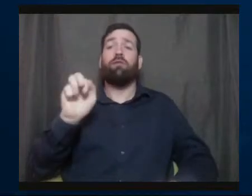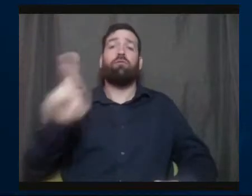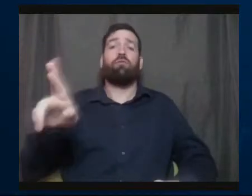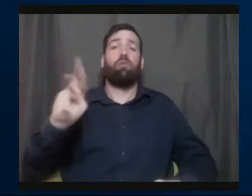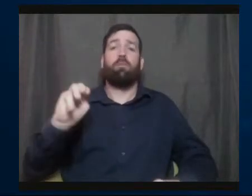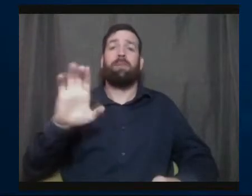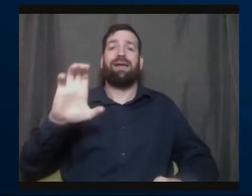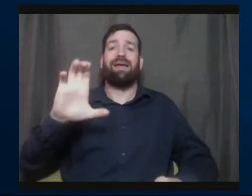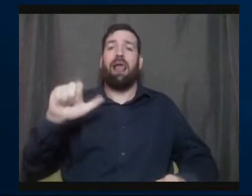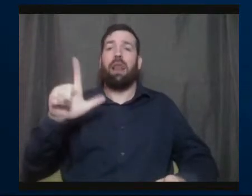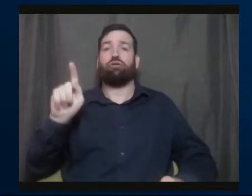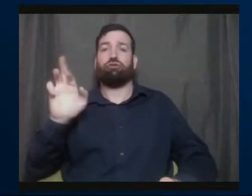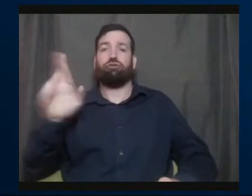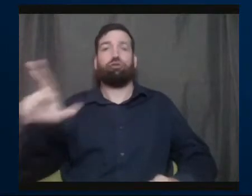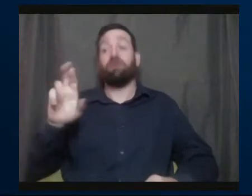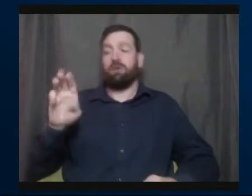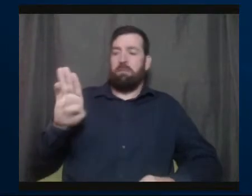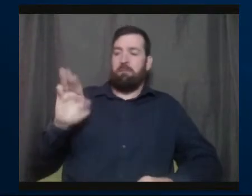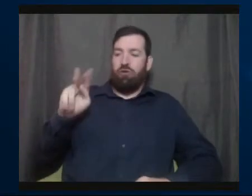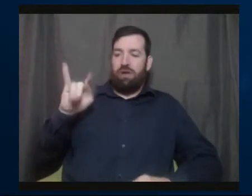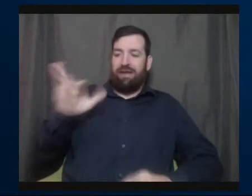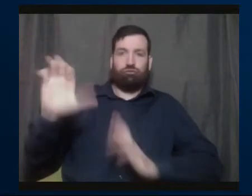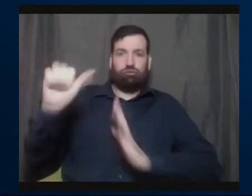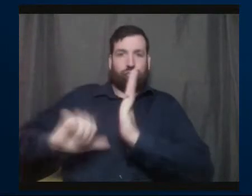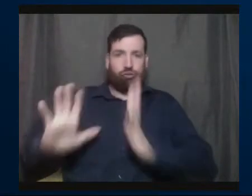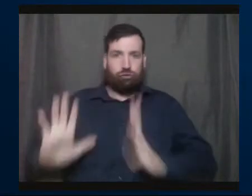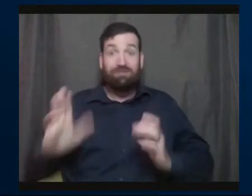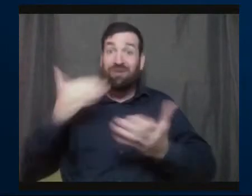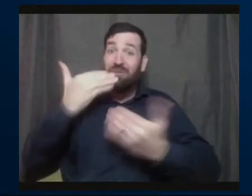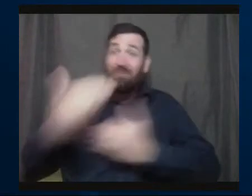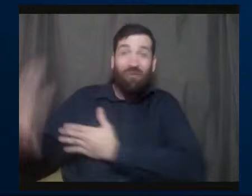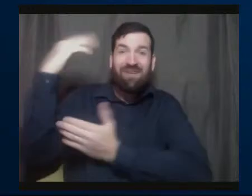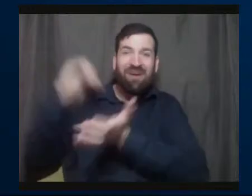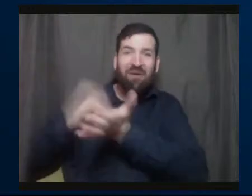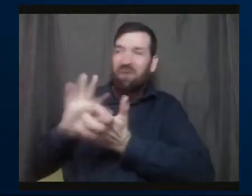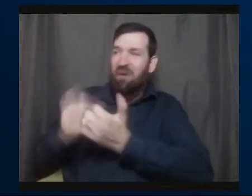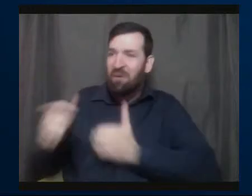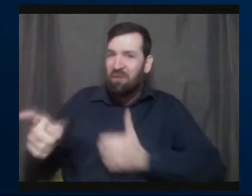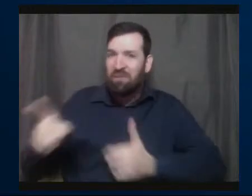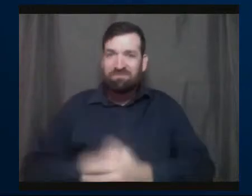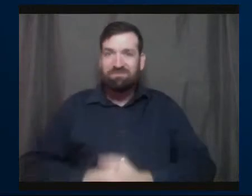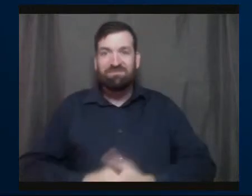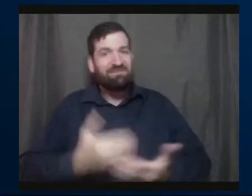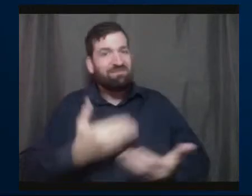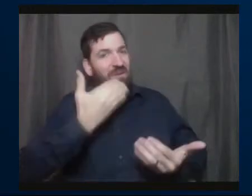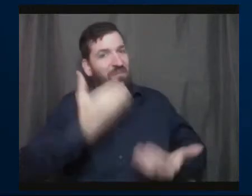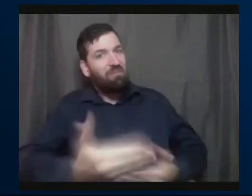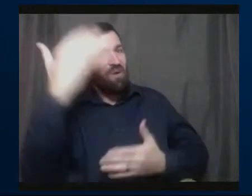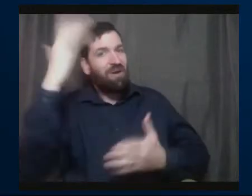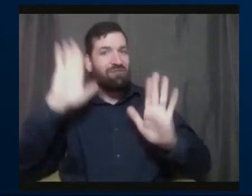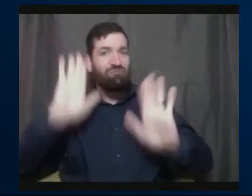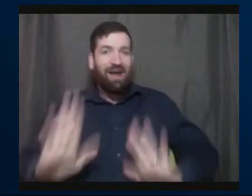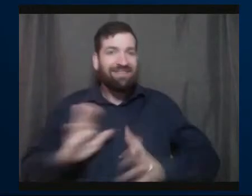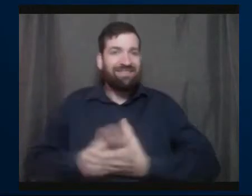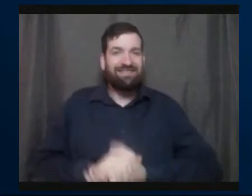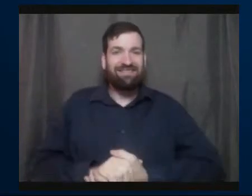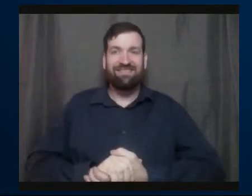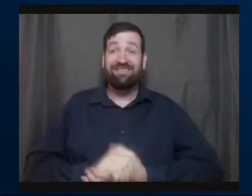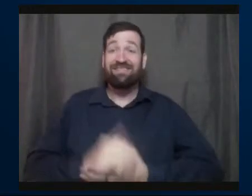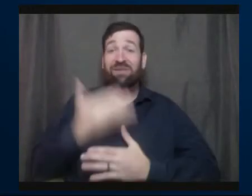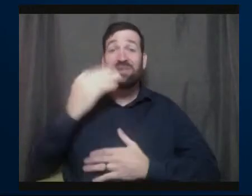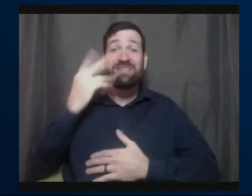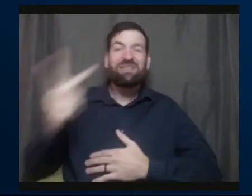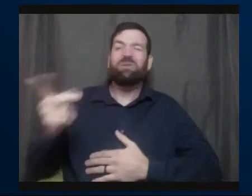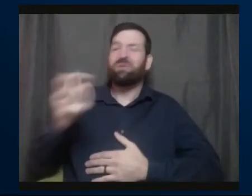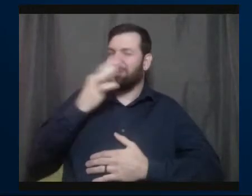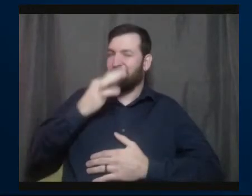at the health system. She's joining us virtually. Good morning, doctor. How are you? Good morning. Great. Thank you. Good to see you. We'll get with you in just